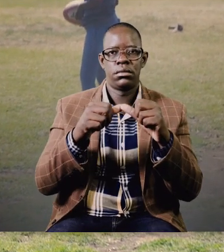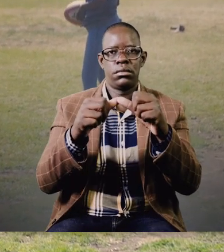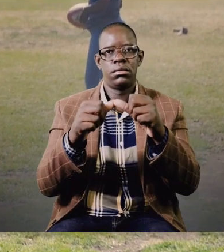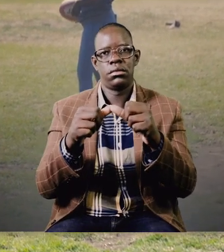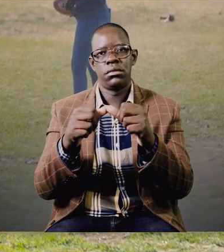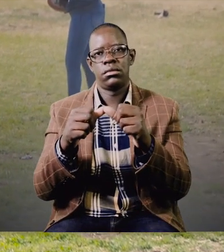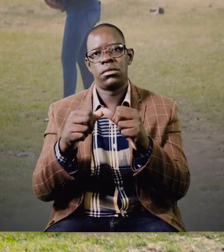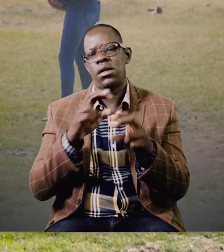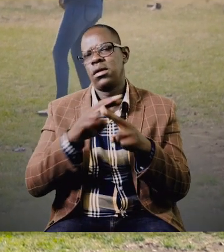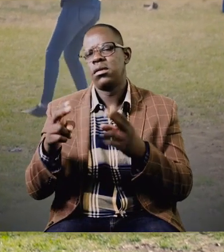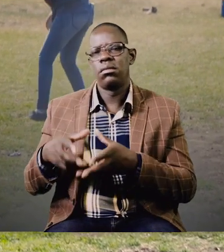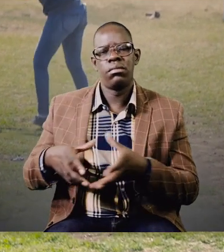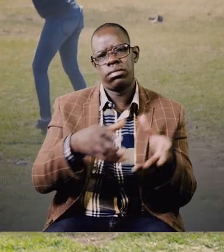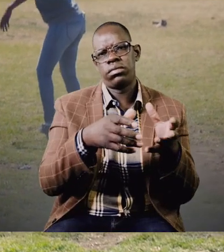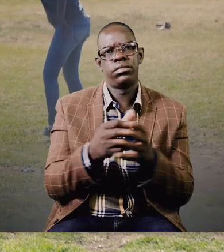throw the ball harder, Kasali.